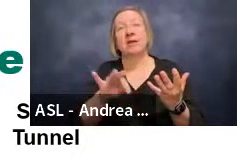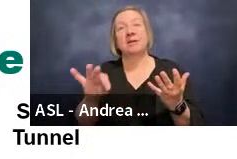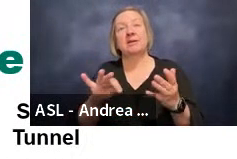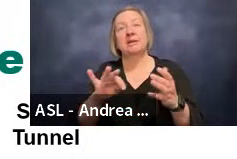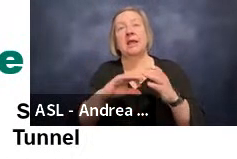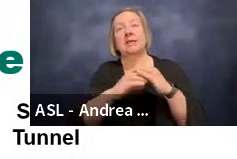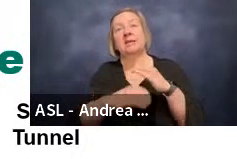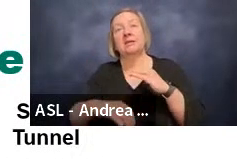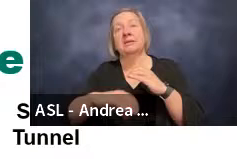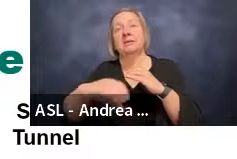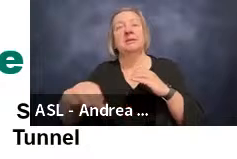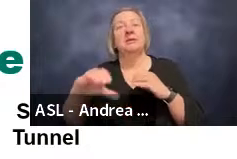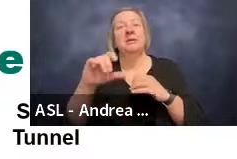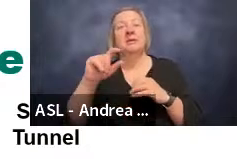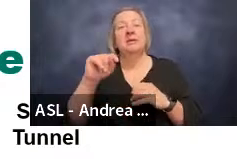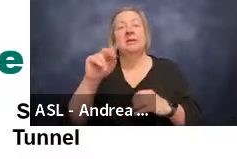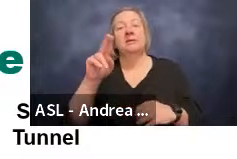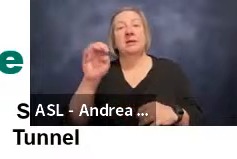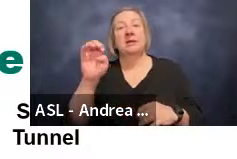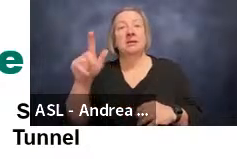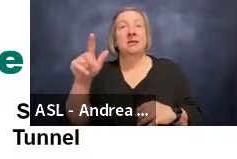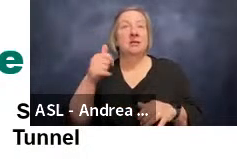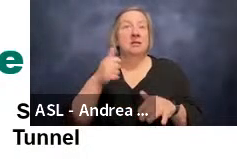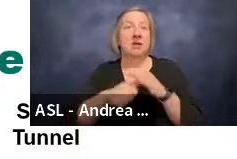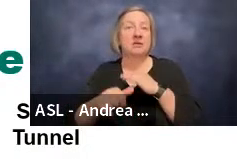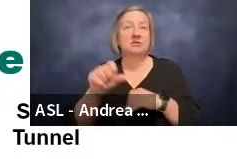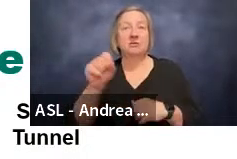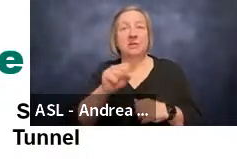underneath downtown Seattle. Tolling began on